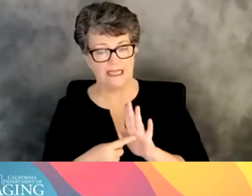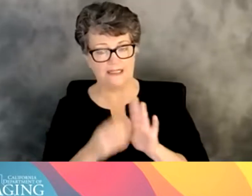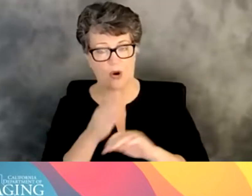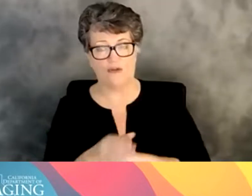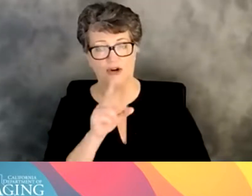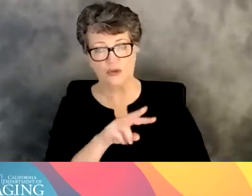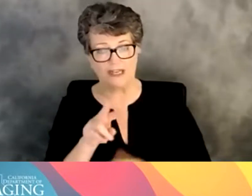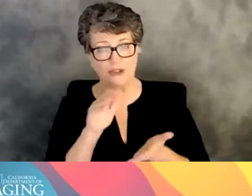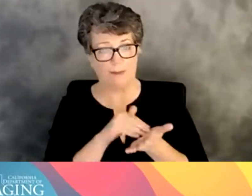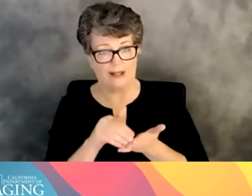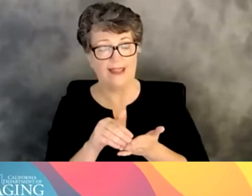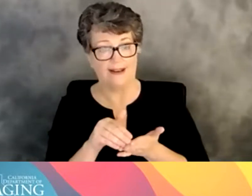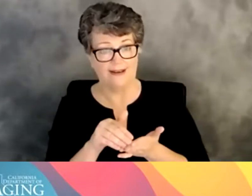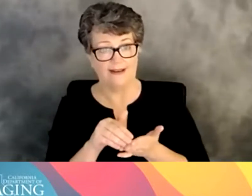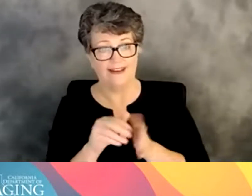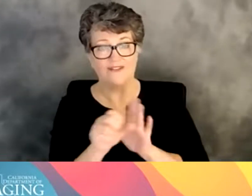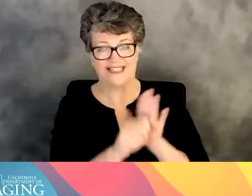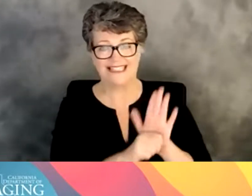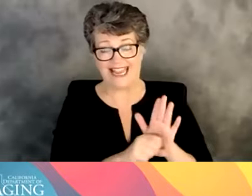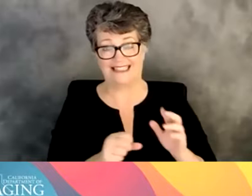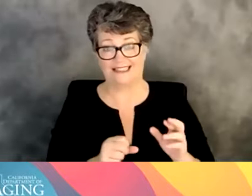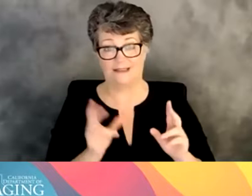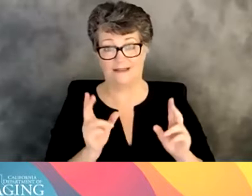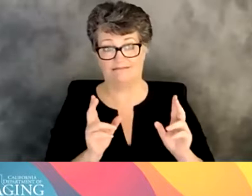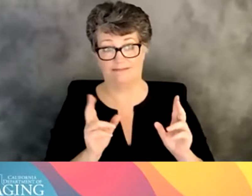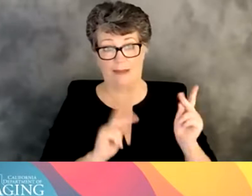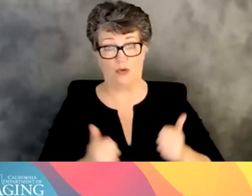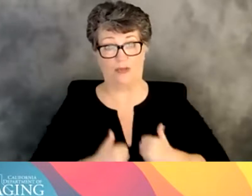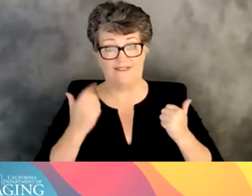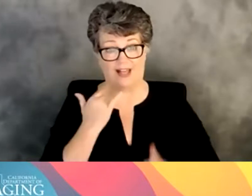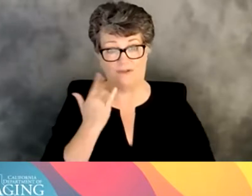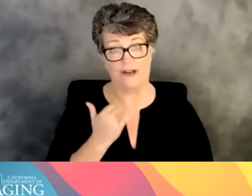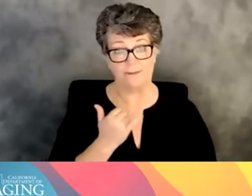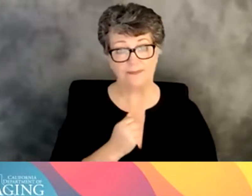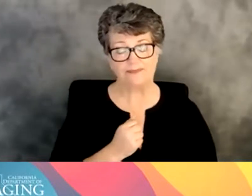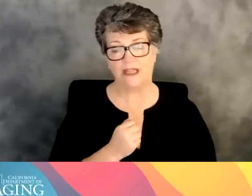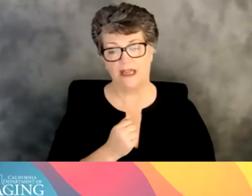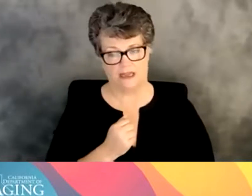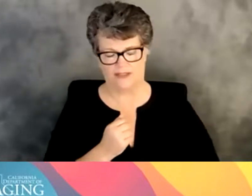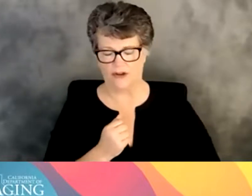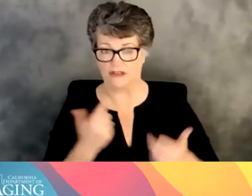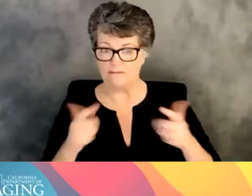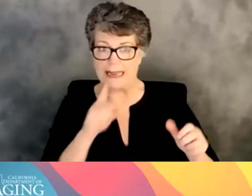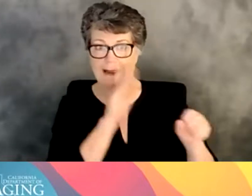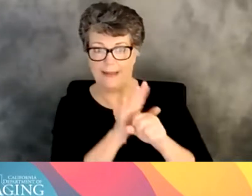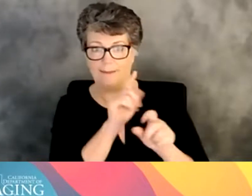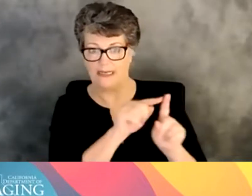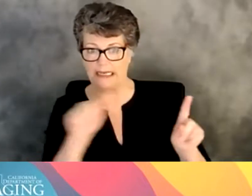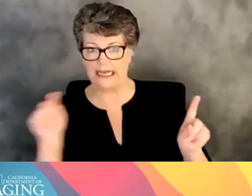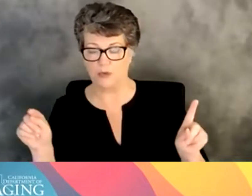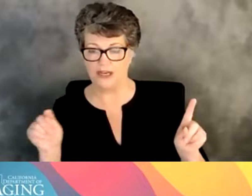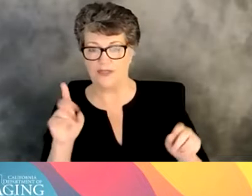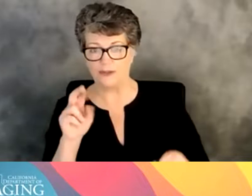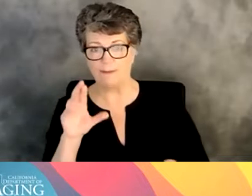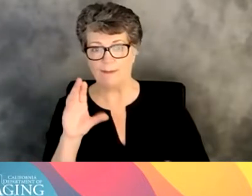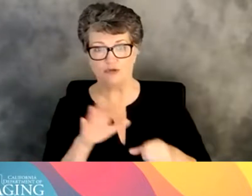22 million of the state's residents. So there are big commitments in each one of the metro